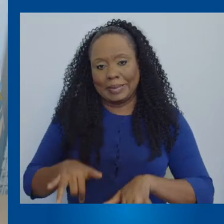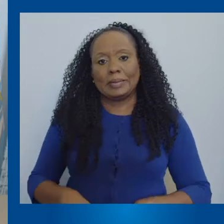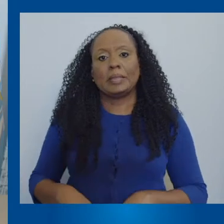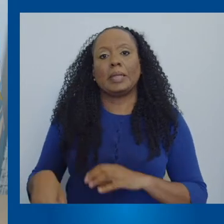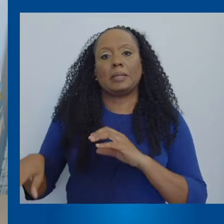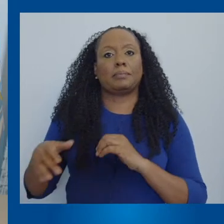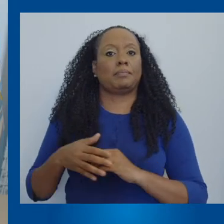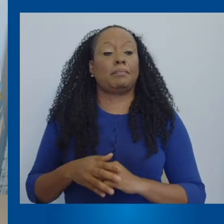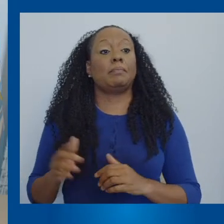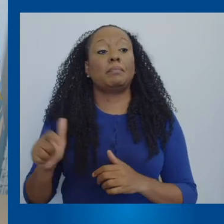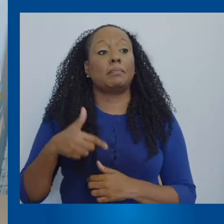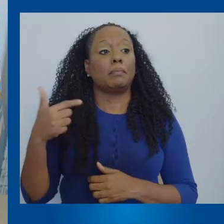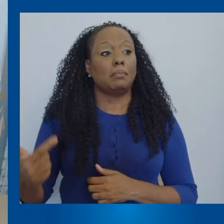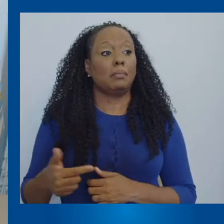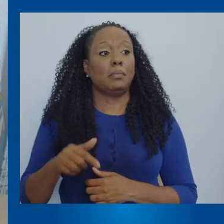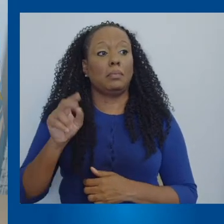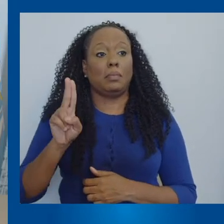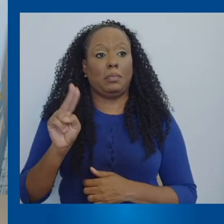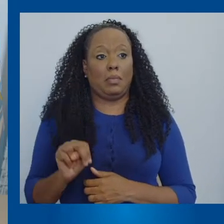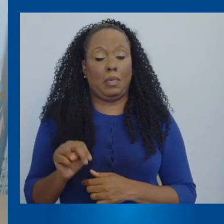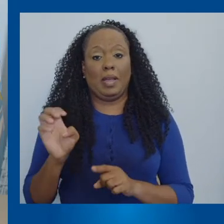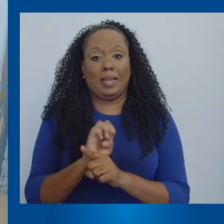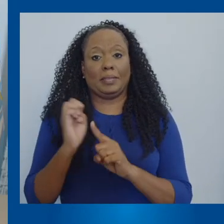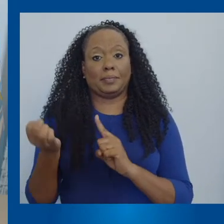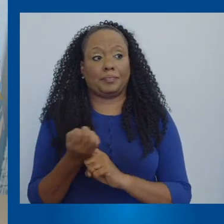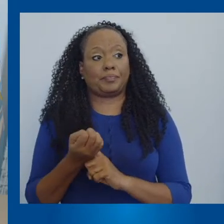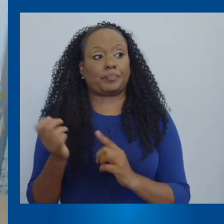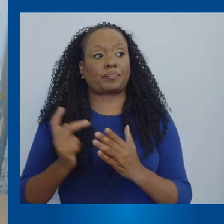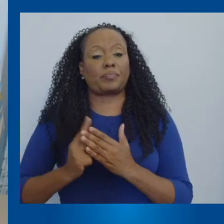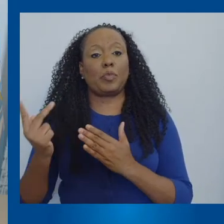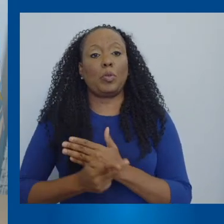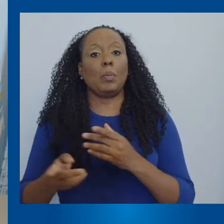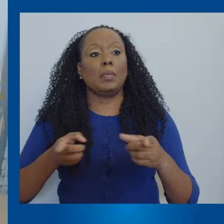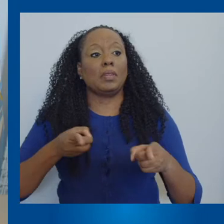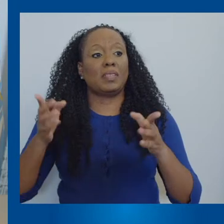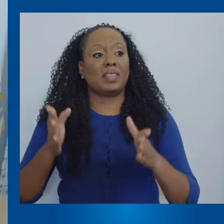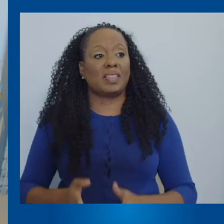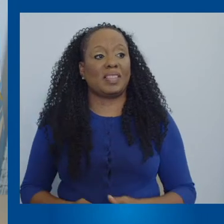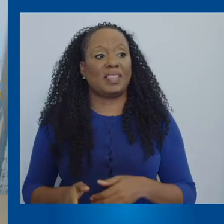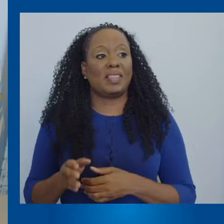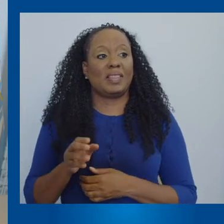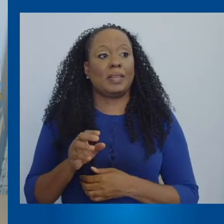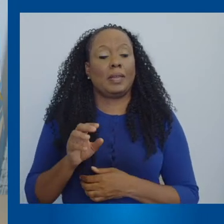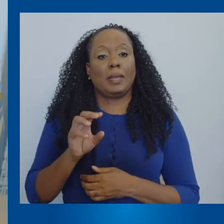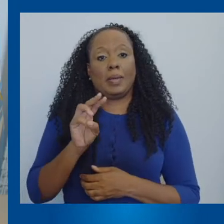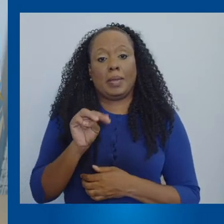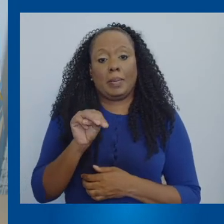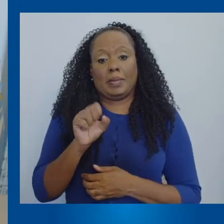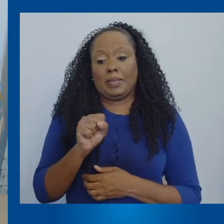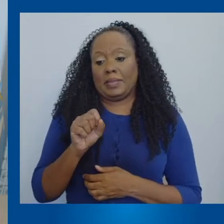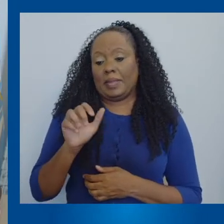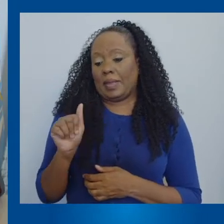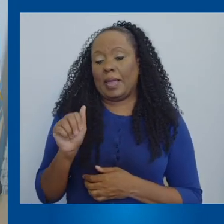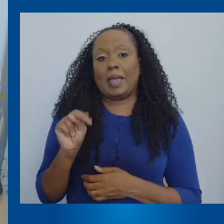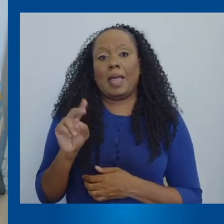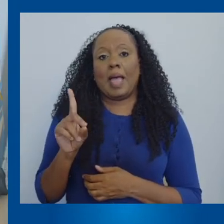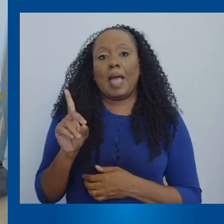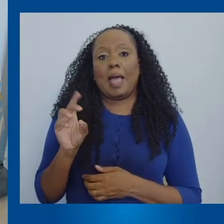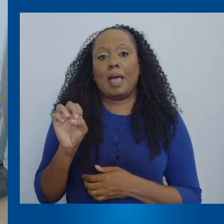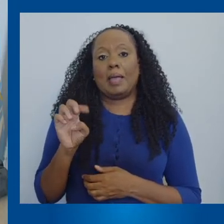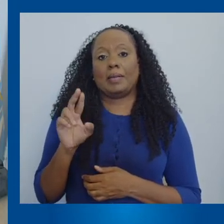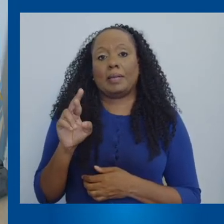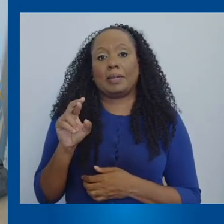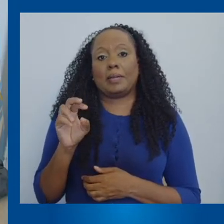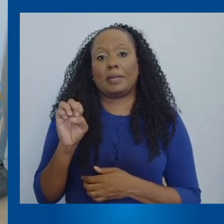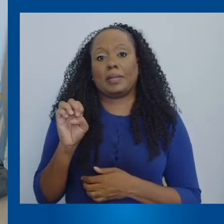invite UN Undersecretary General and UN Environment Programme Executive Director, Ms. Inger Andersen, to make remarks. Good morning to